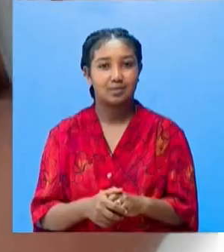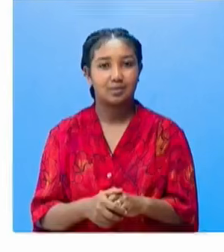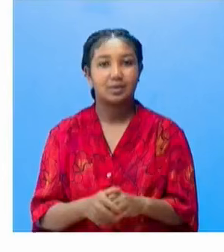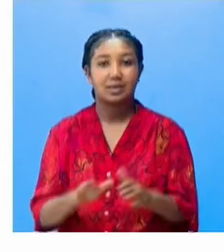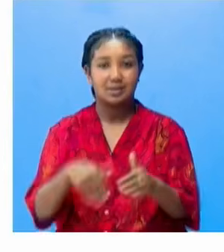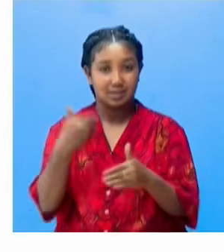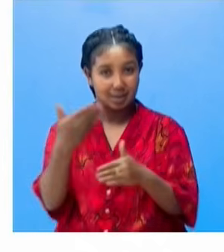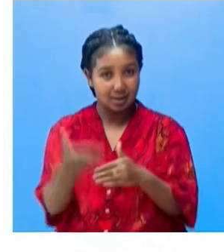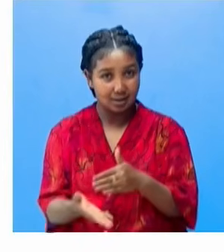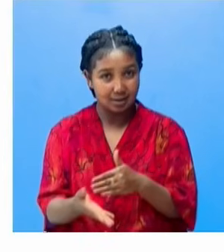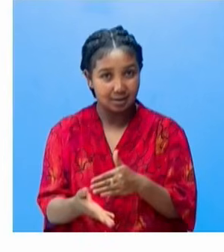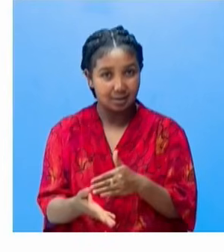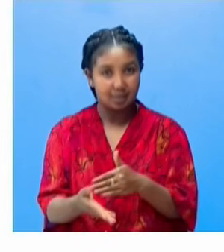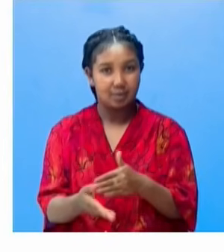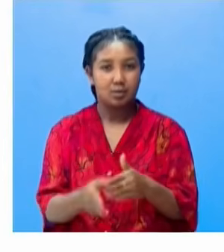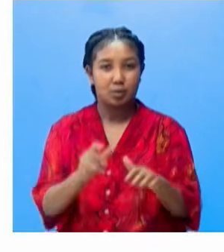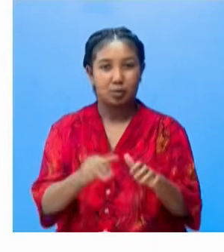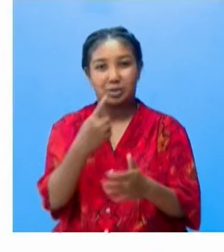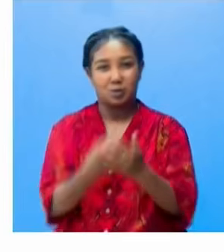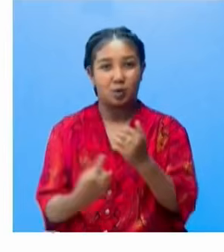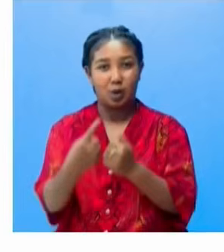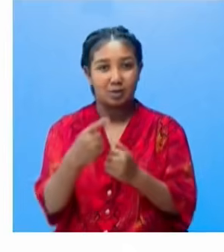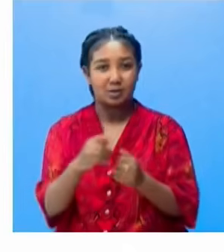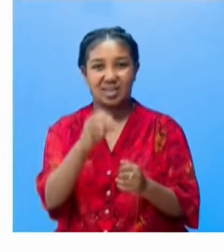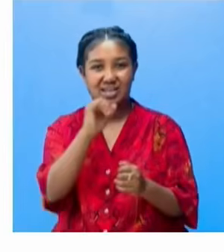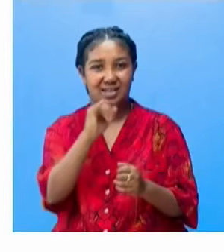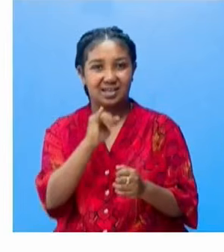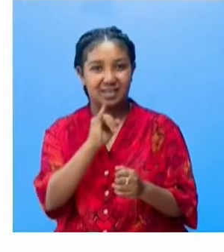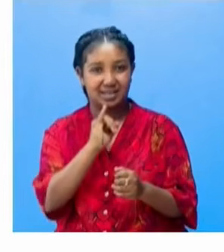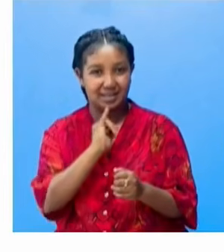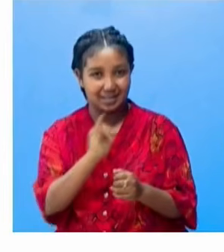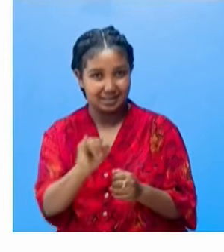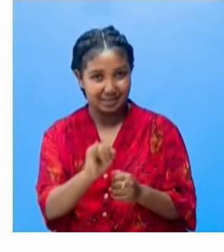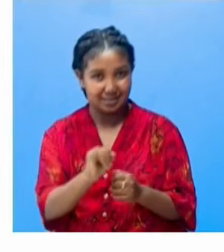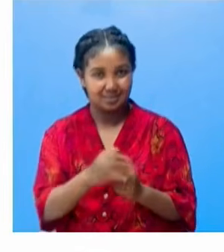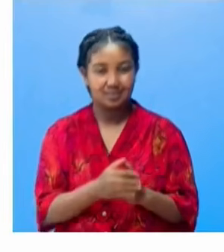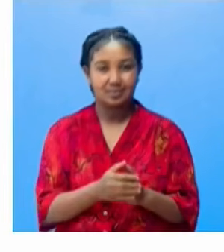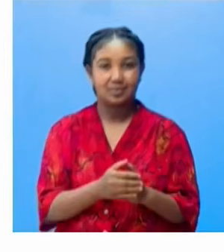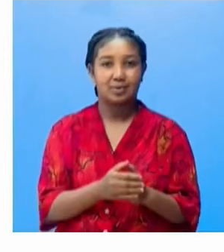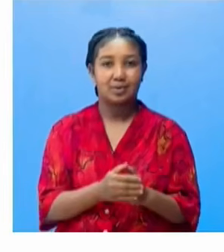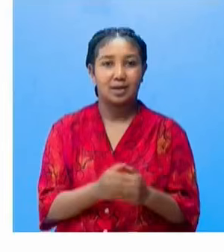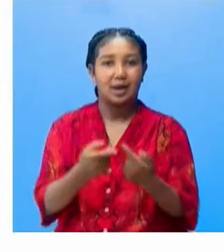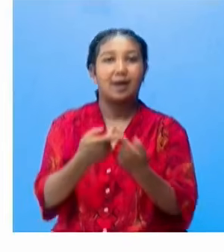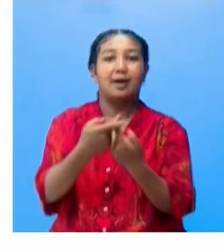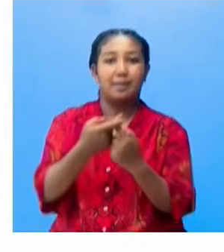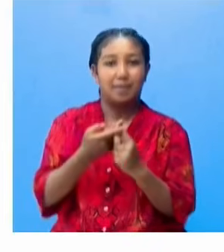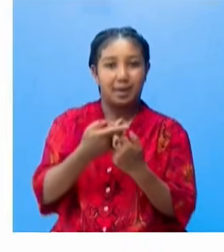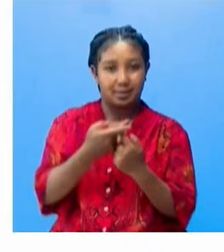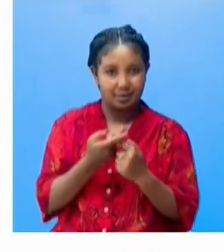then computer is singular, so we use is. The computer is repaired